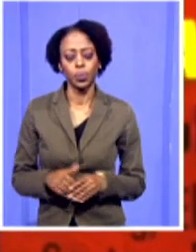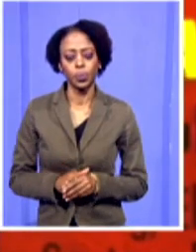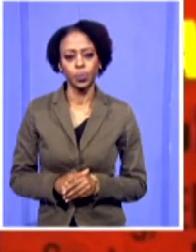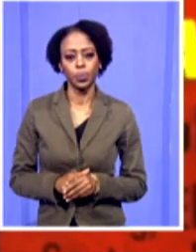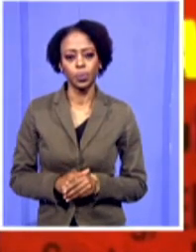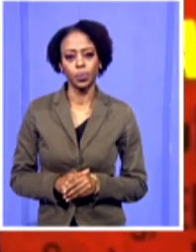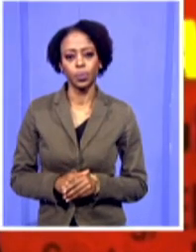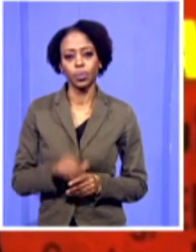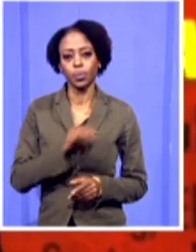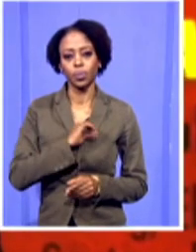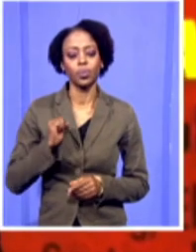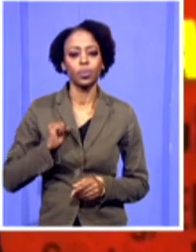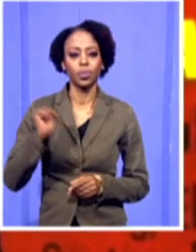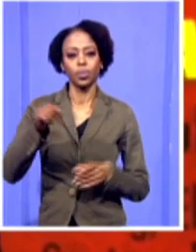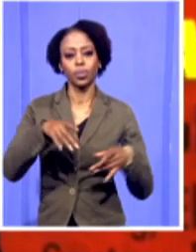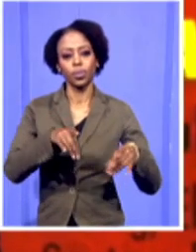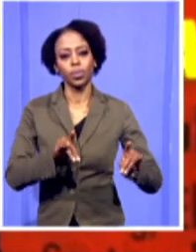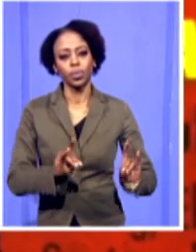Comrade Chair.